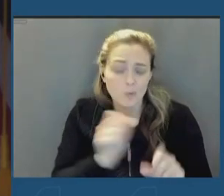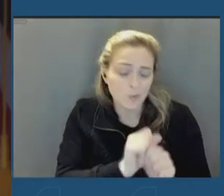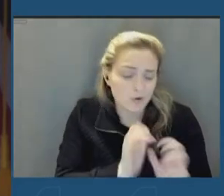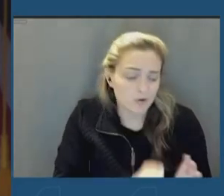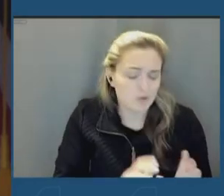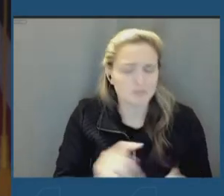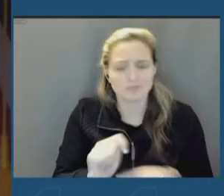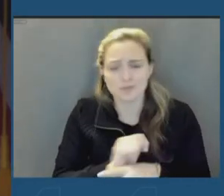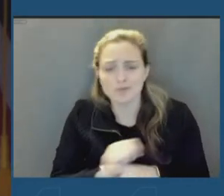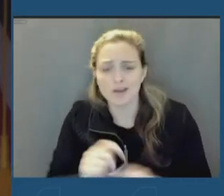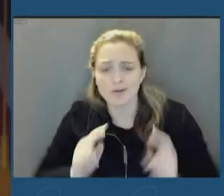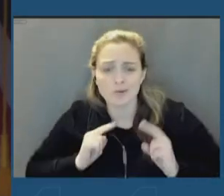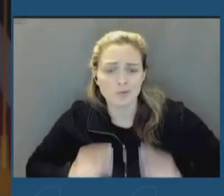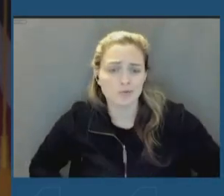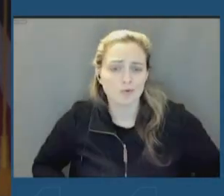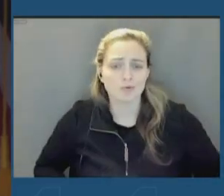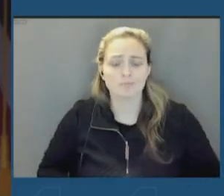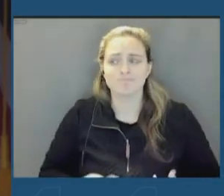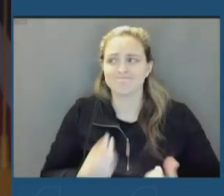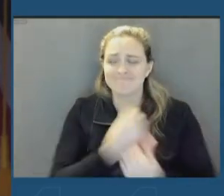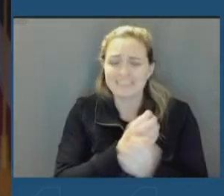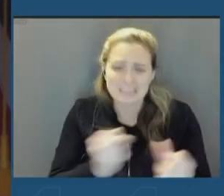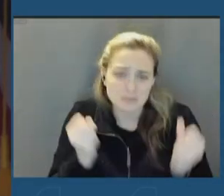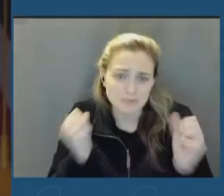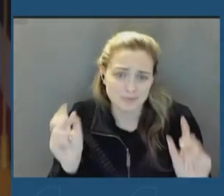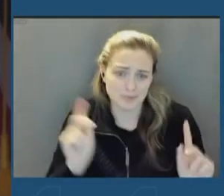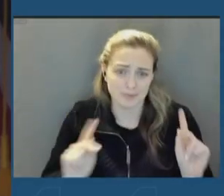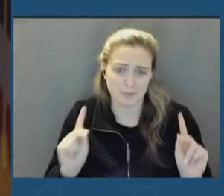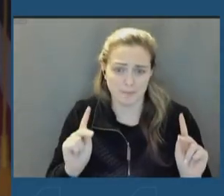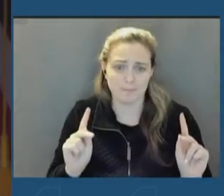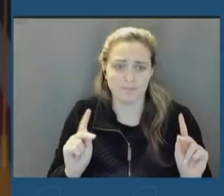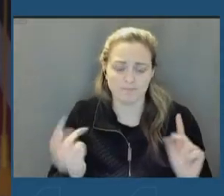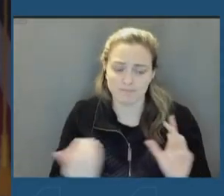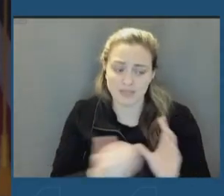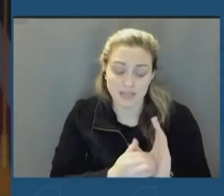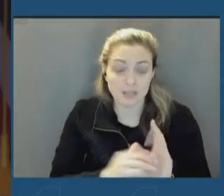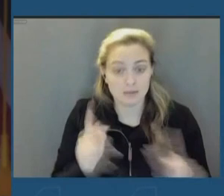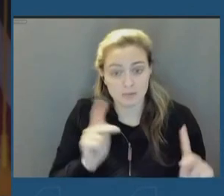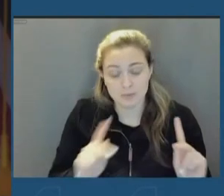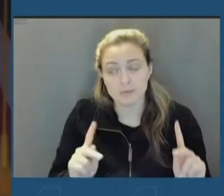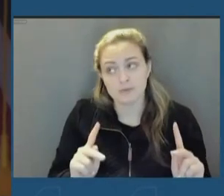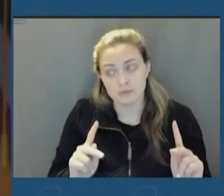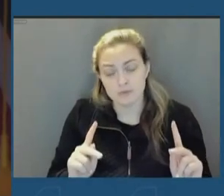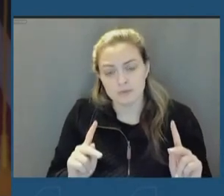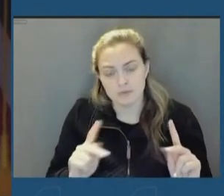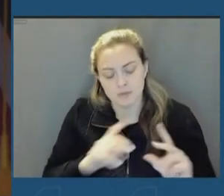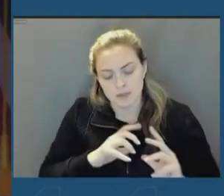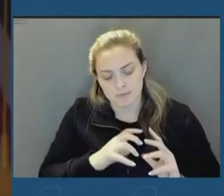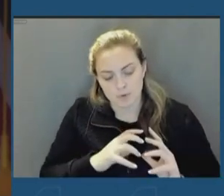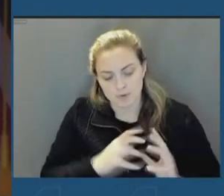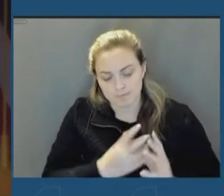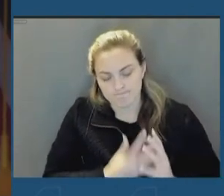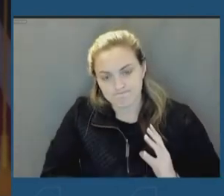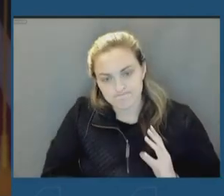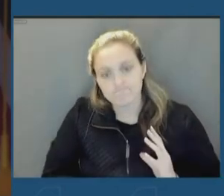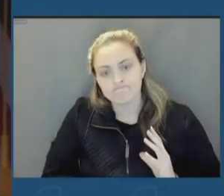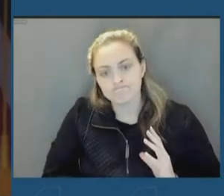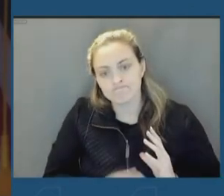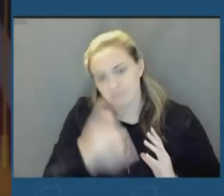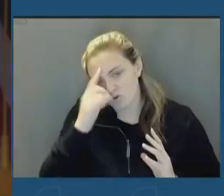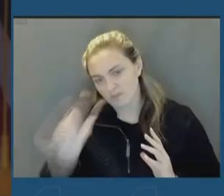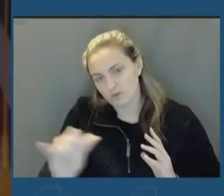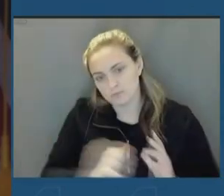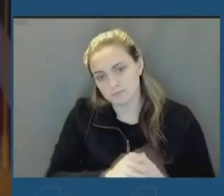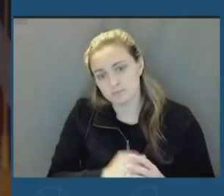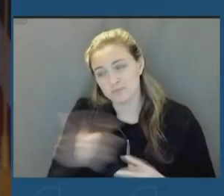uniform, who saved so many lives, and again, those we lost in our hearts forever. But you did